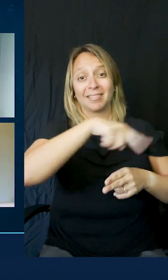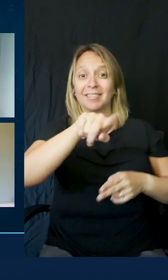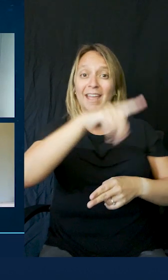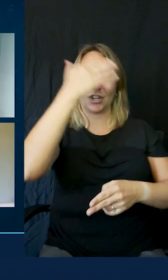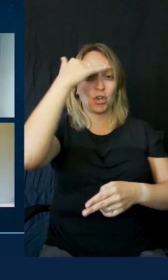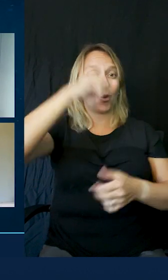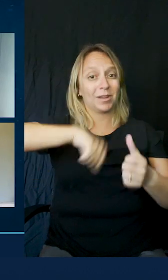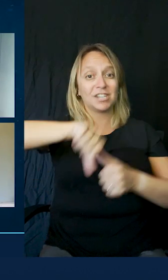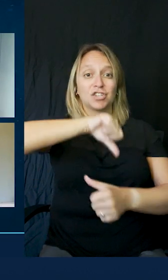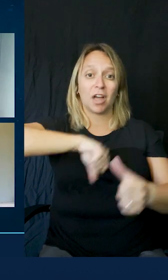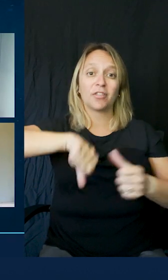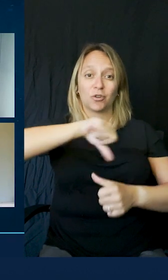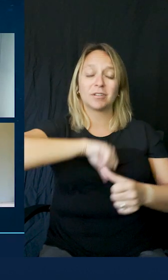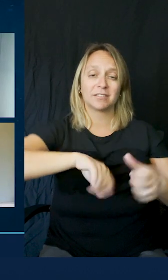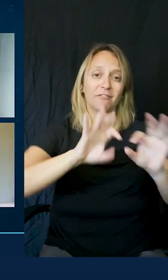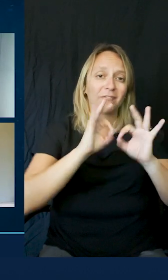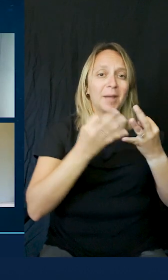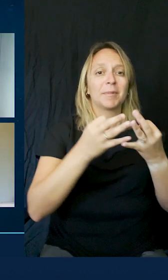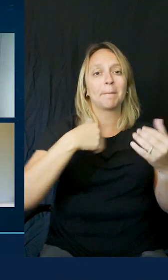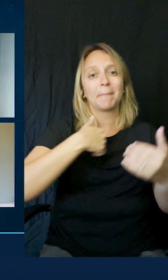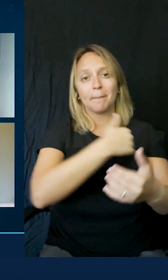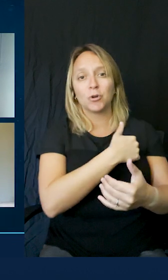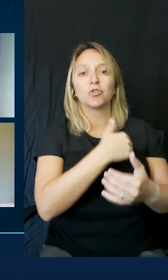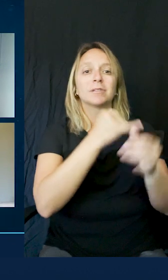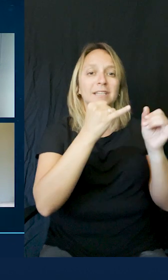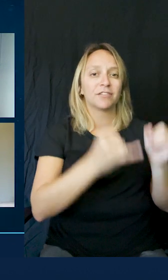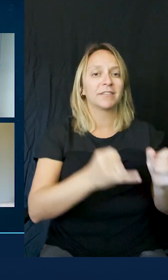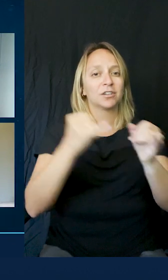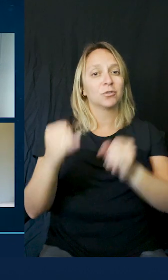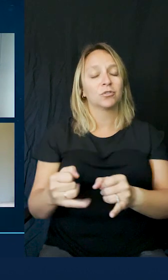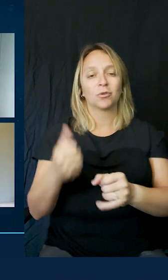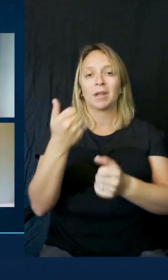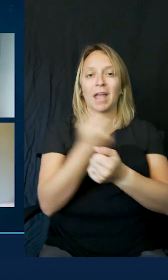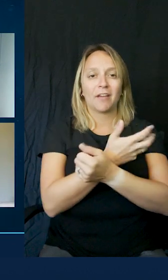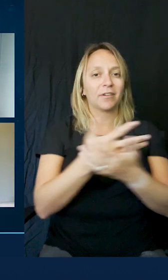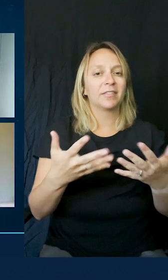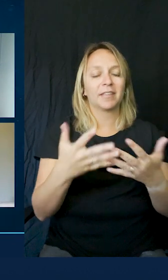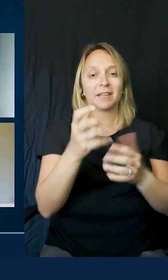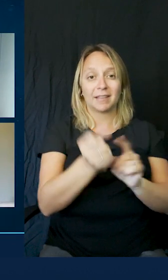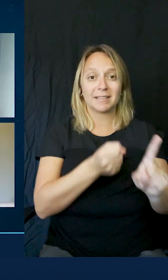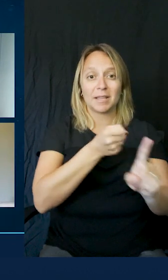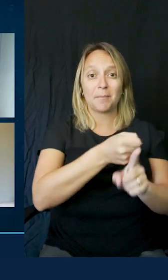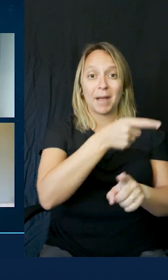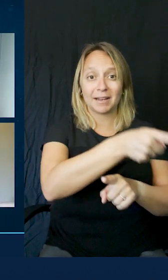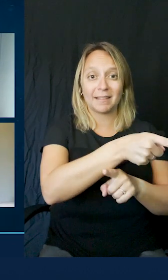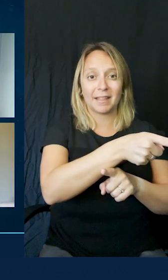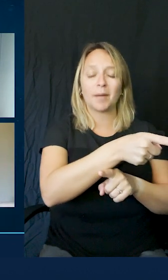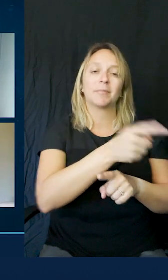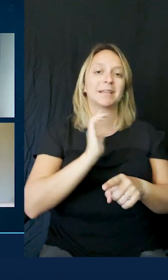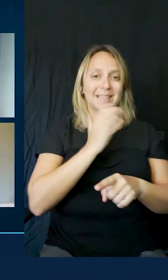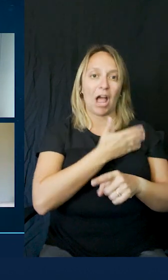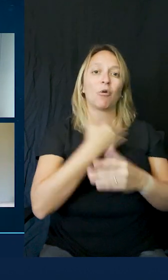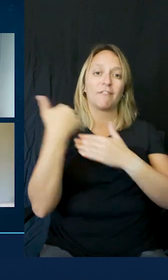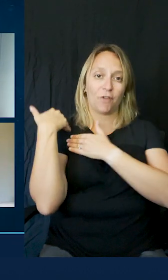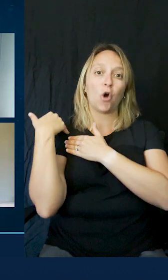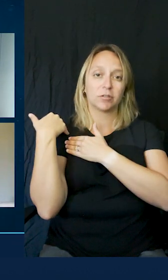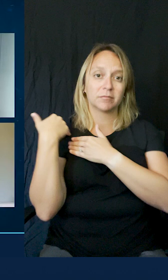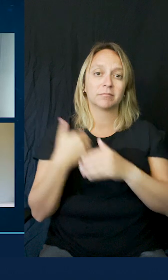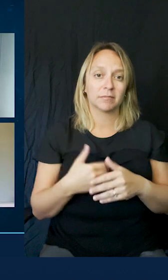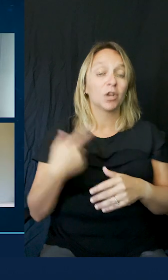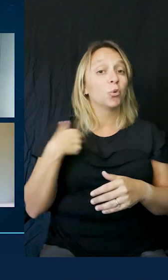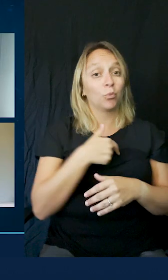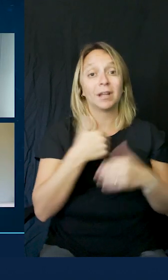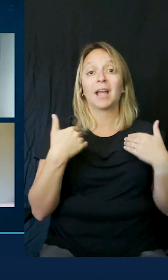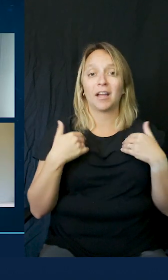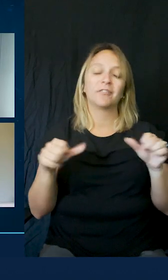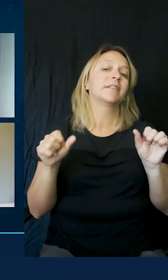as individuals and as family members. And so everything that's impacting them is basically our fault, and we have it in our will.